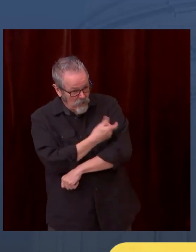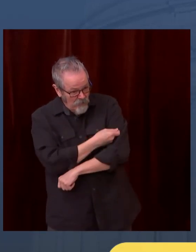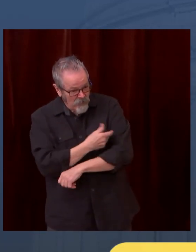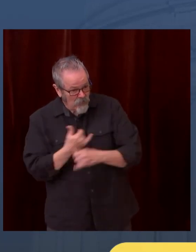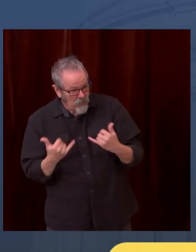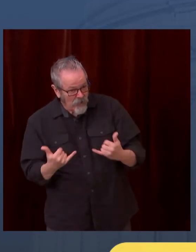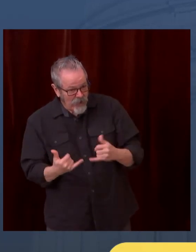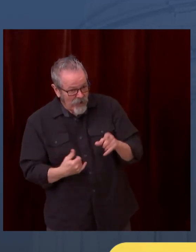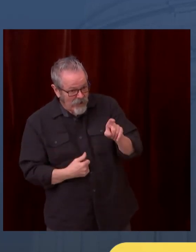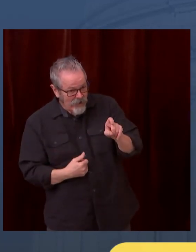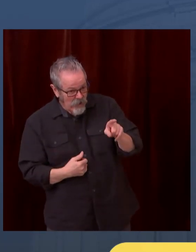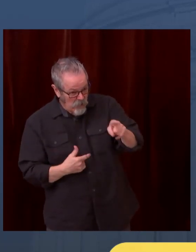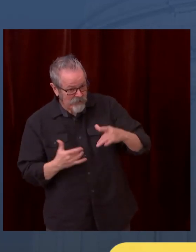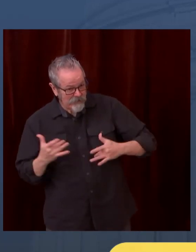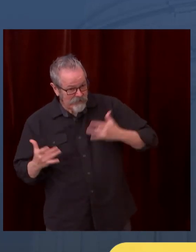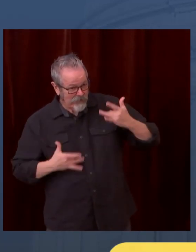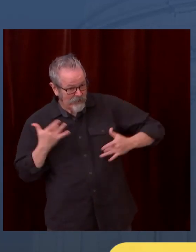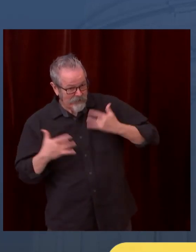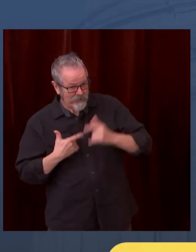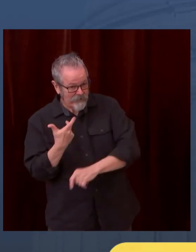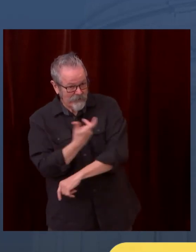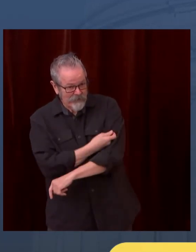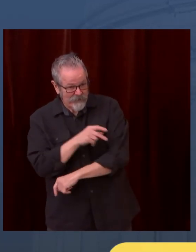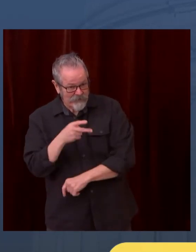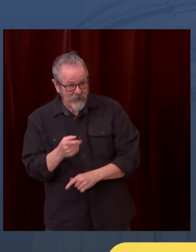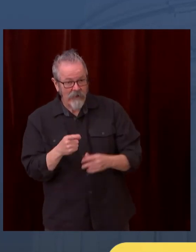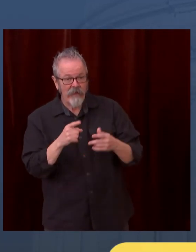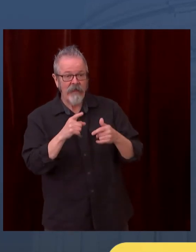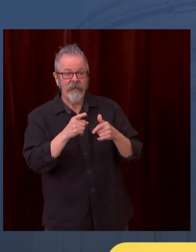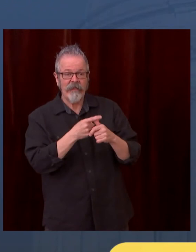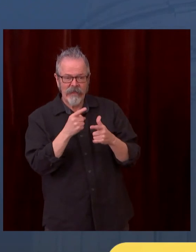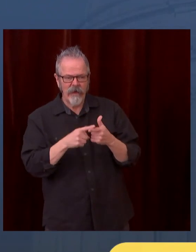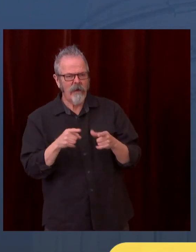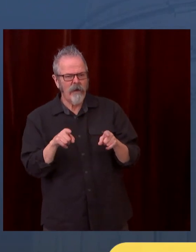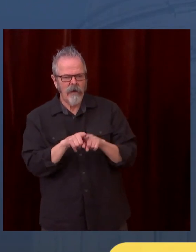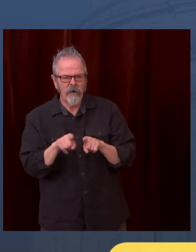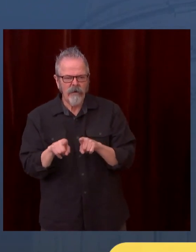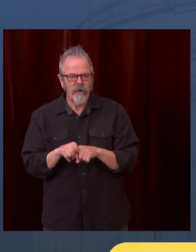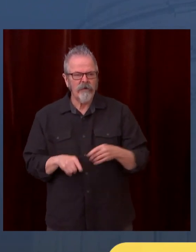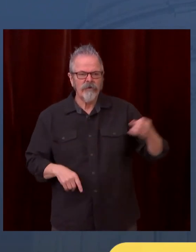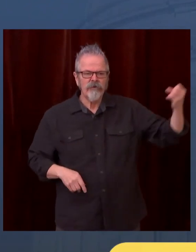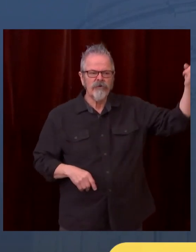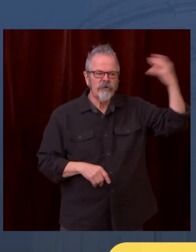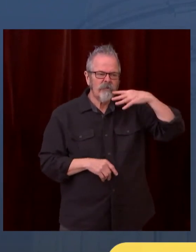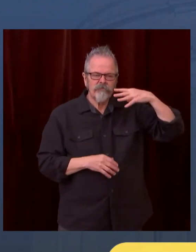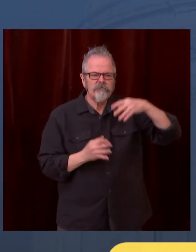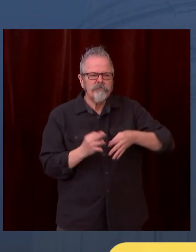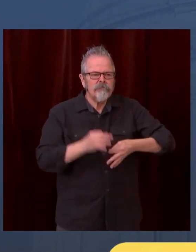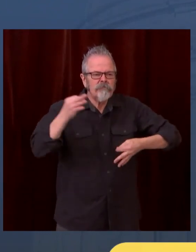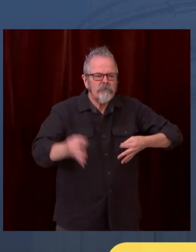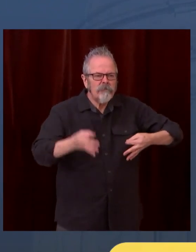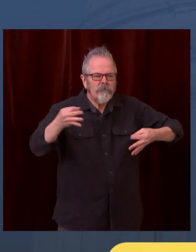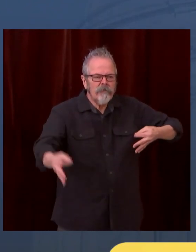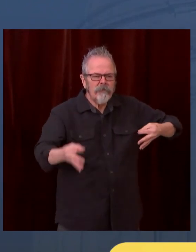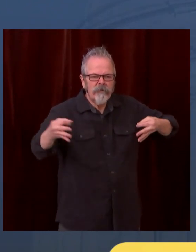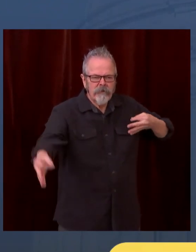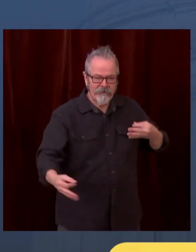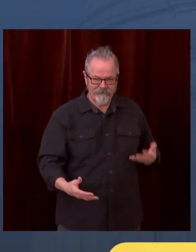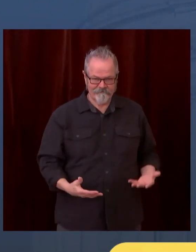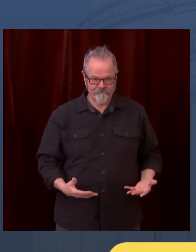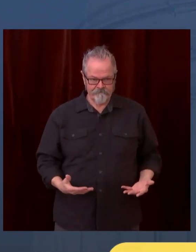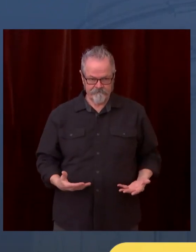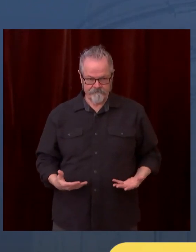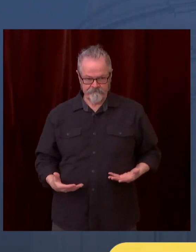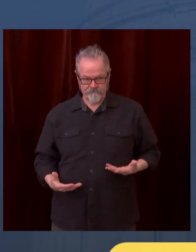get here in time for everybody to get the second dose in the amount of time that's needed. Well, we wish it was all done